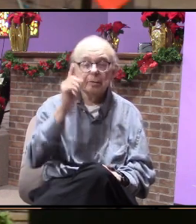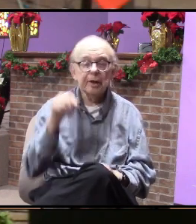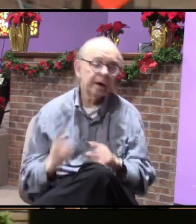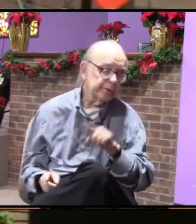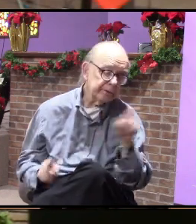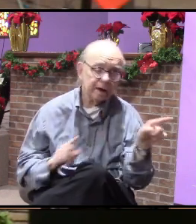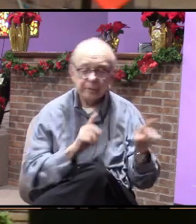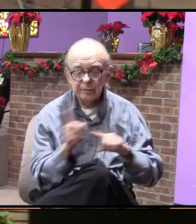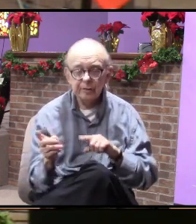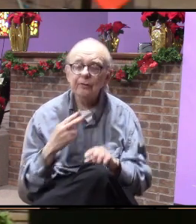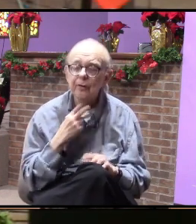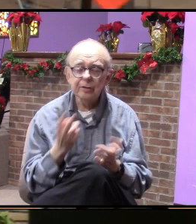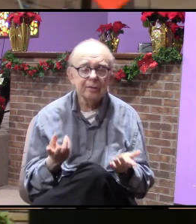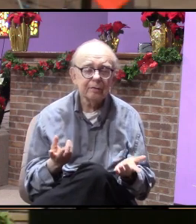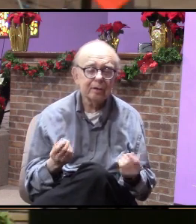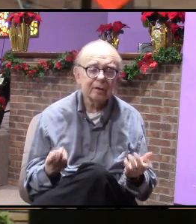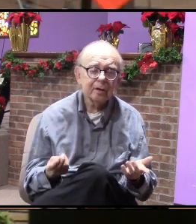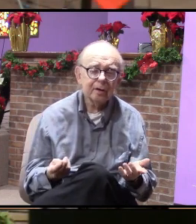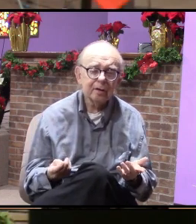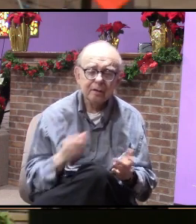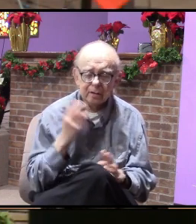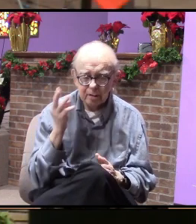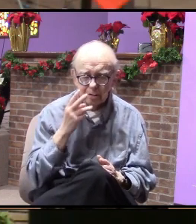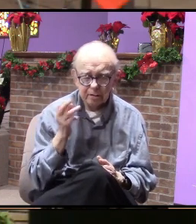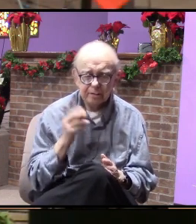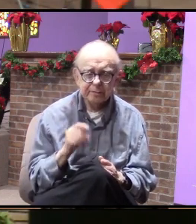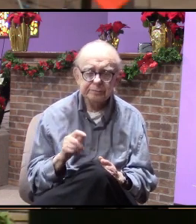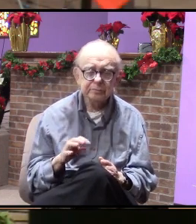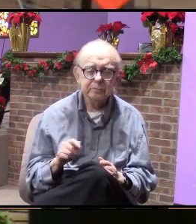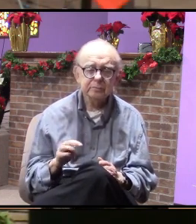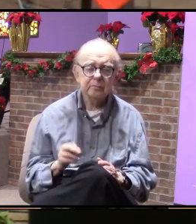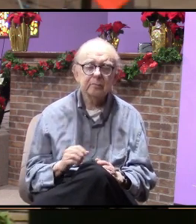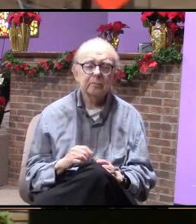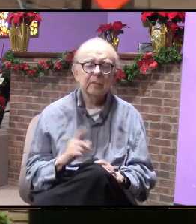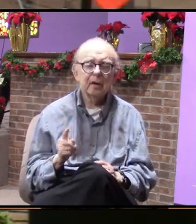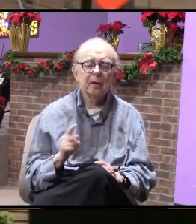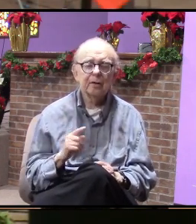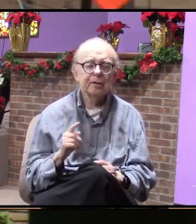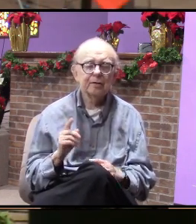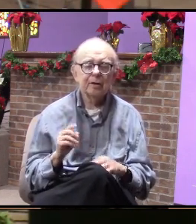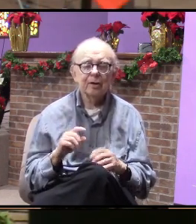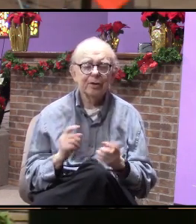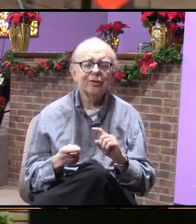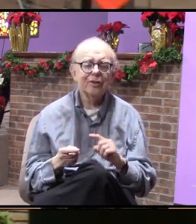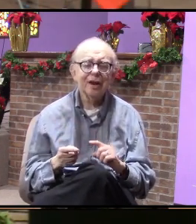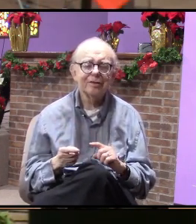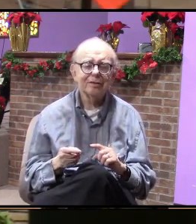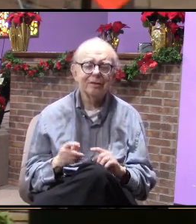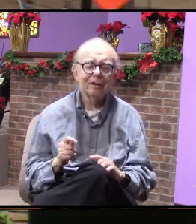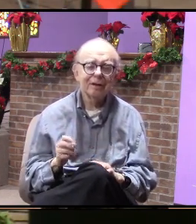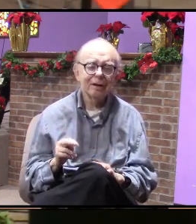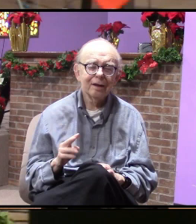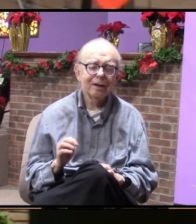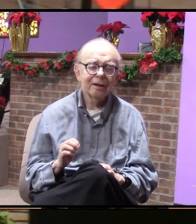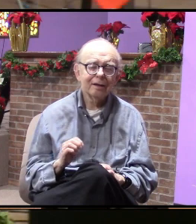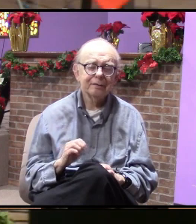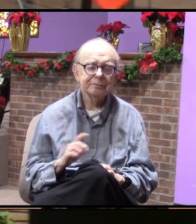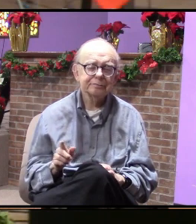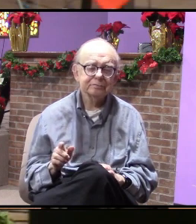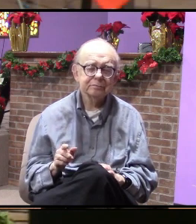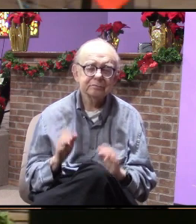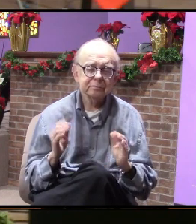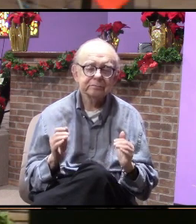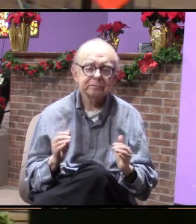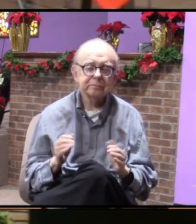shifting? You know, what's he going to do? Don't worry about the tone because I'm going to fluctuate in and out in all of this, and hopefully